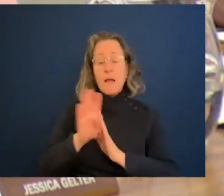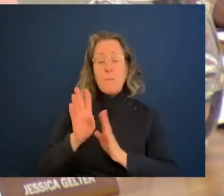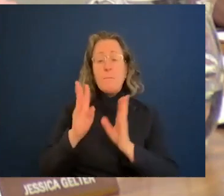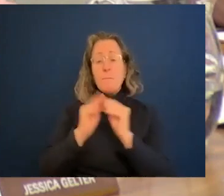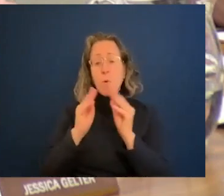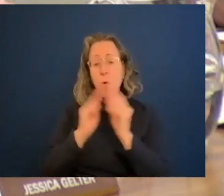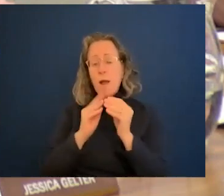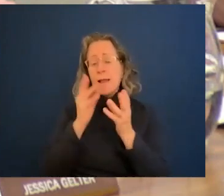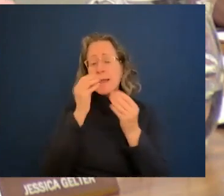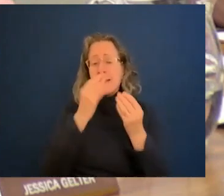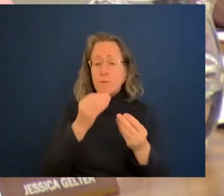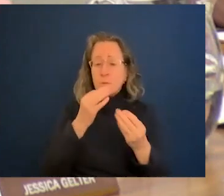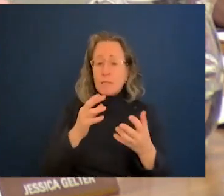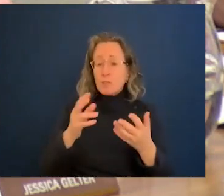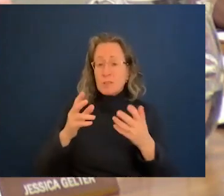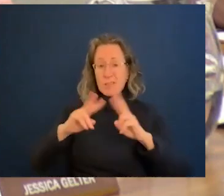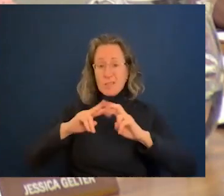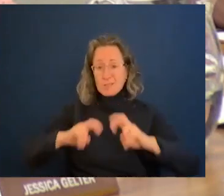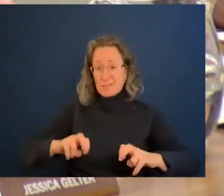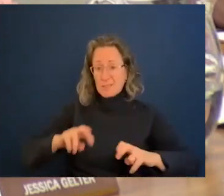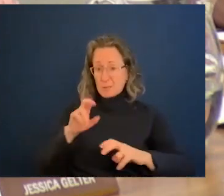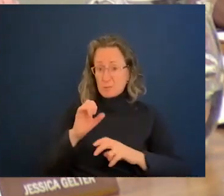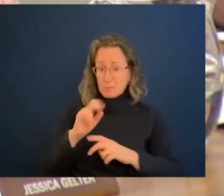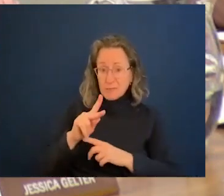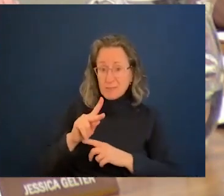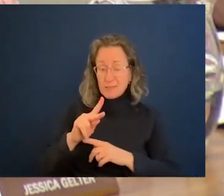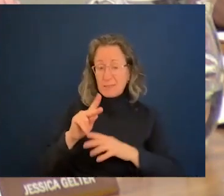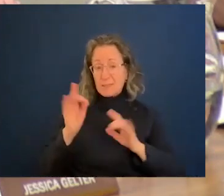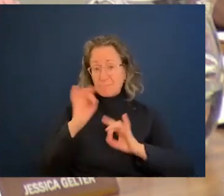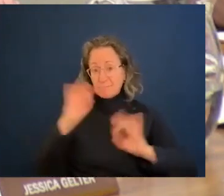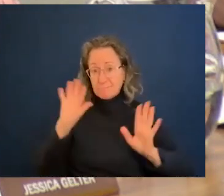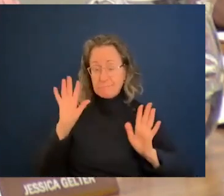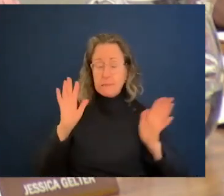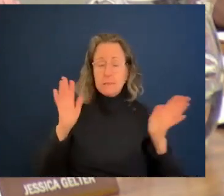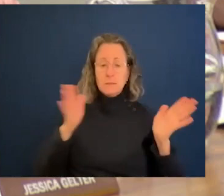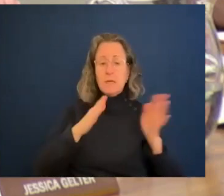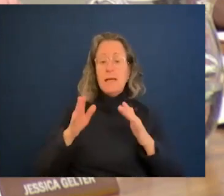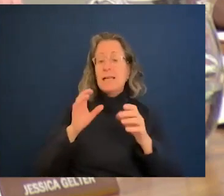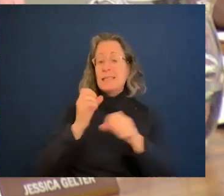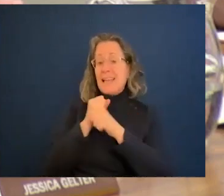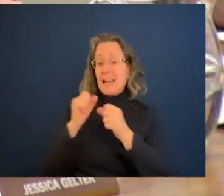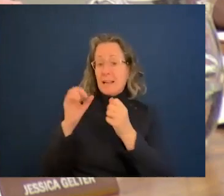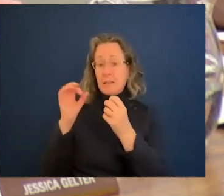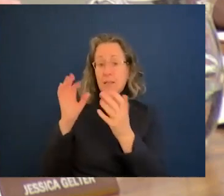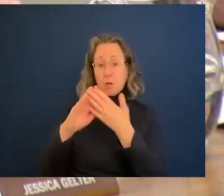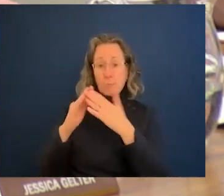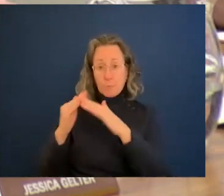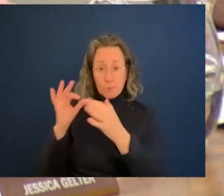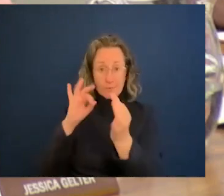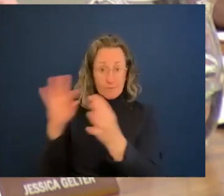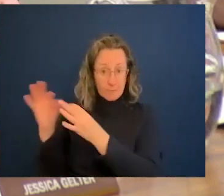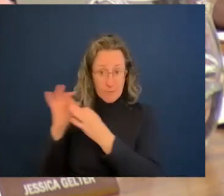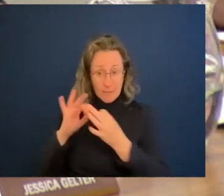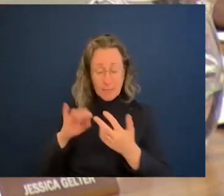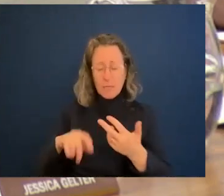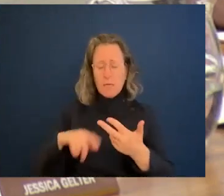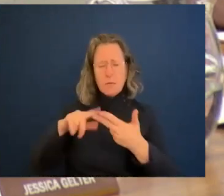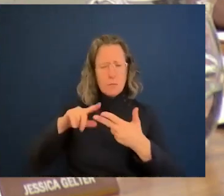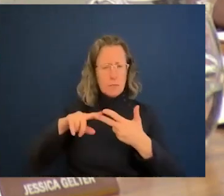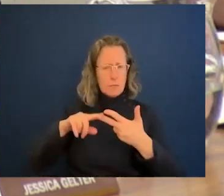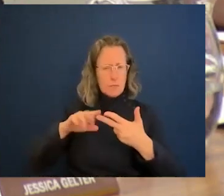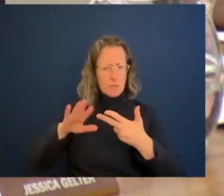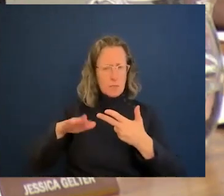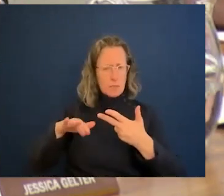including risk assessment and public input about you said three um primary